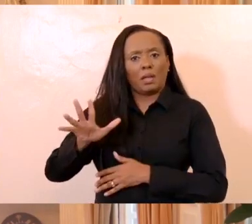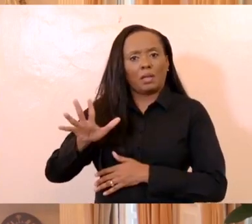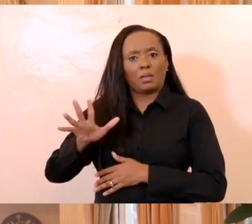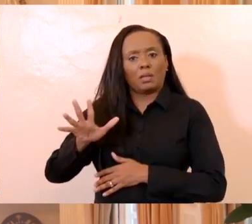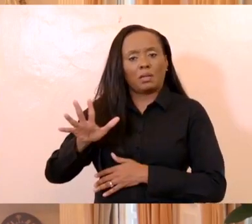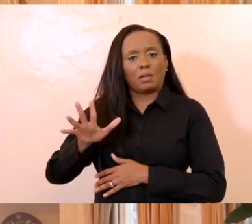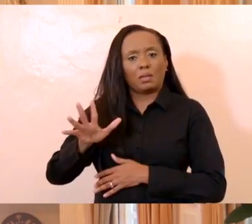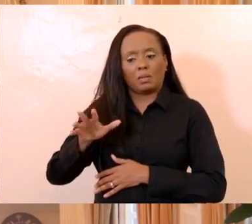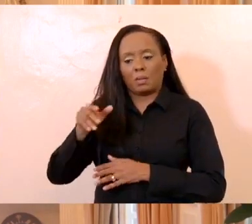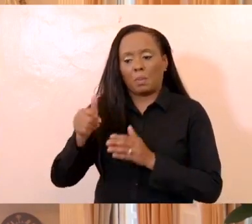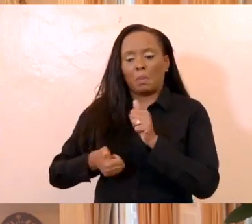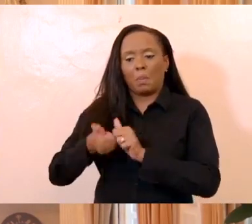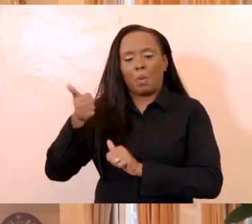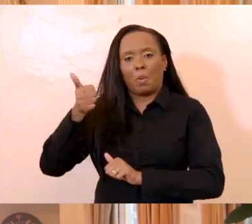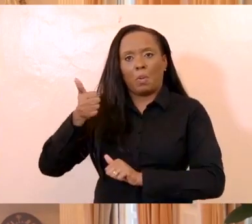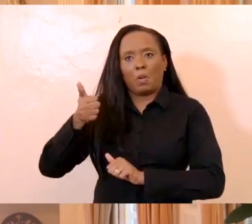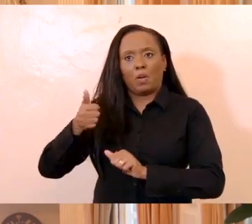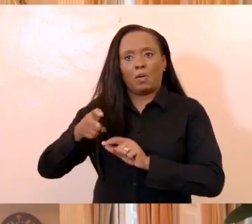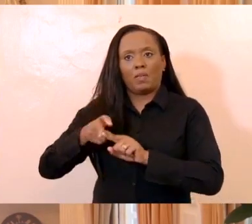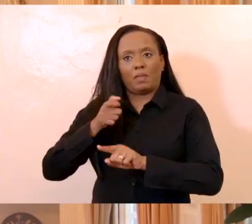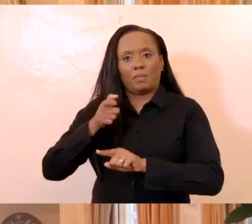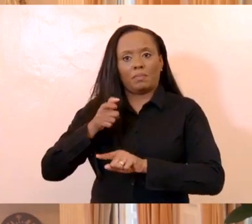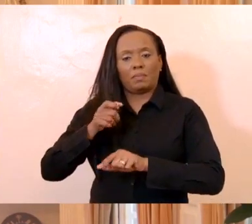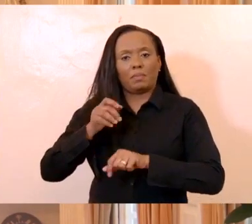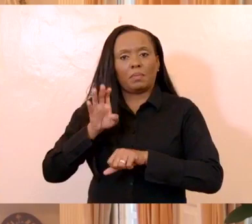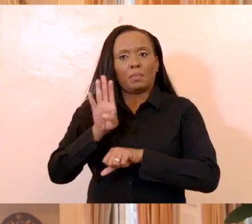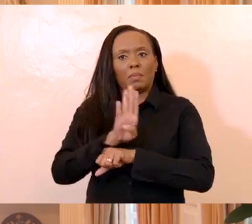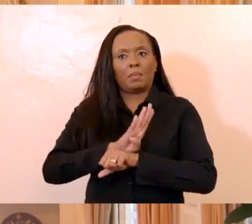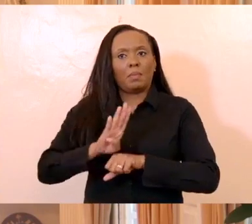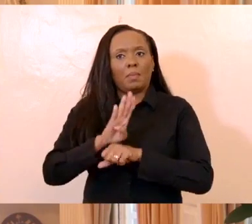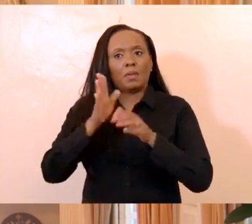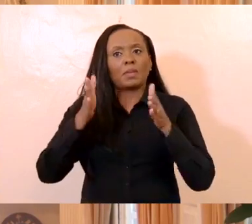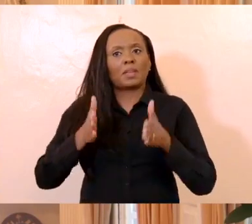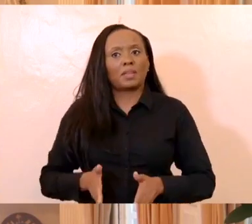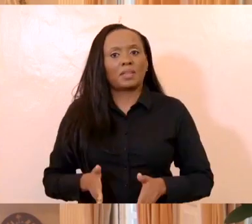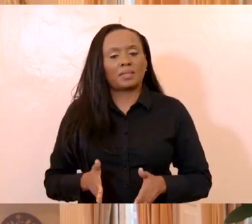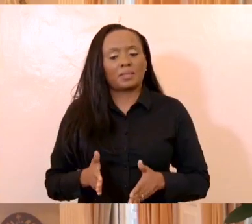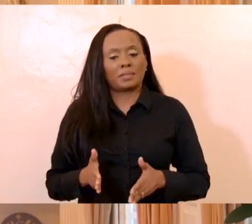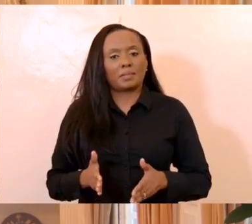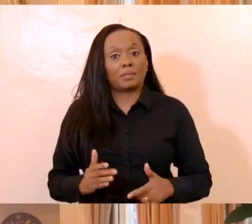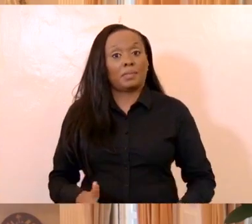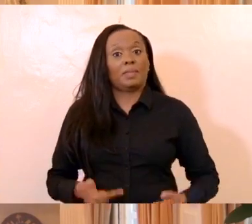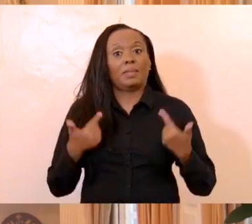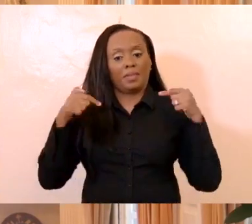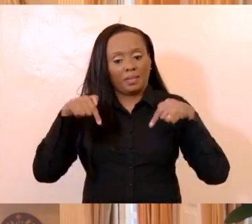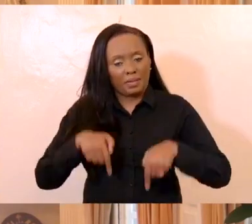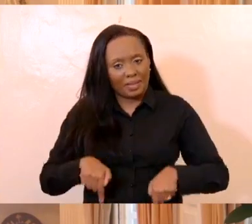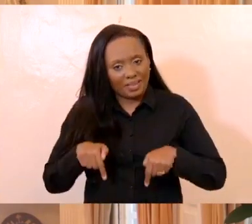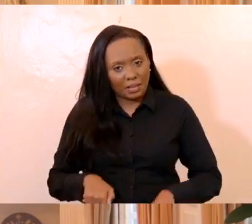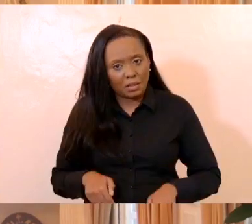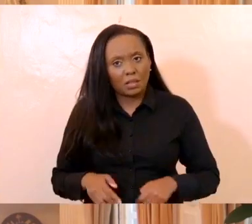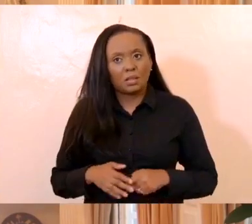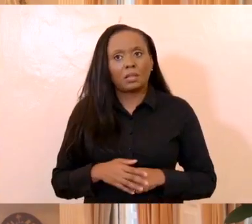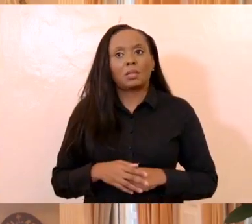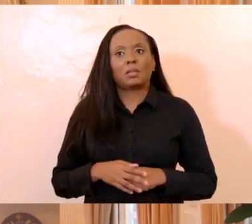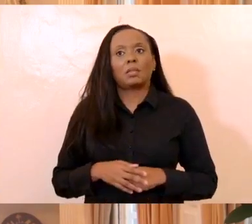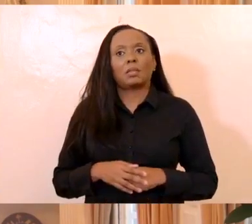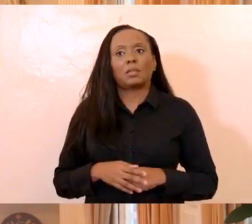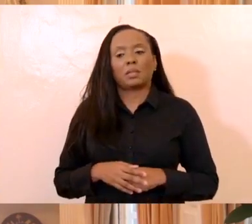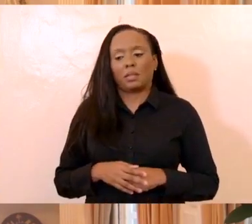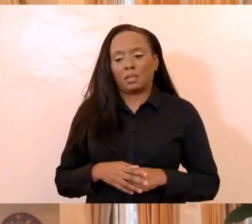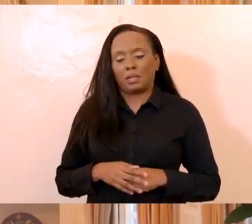would have come from Barbadians living in Barbados who would have contracted the